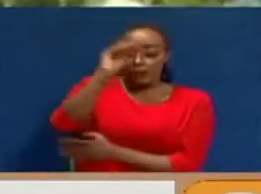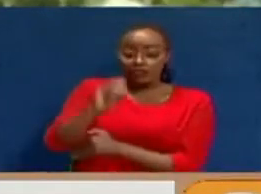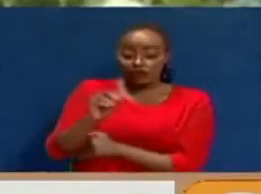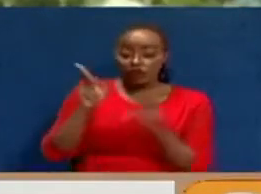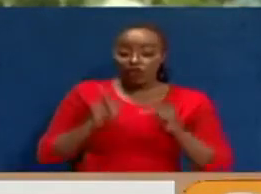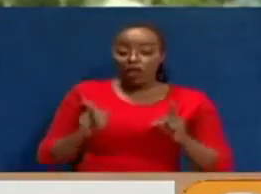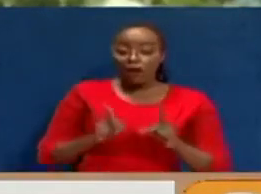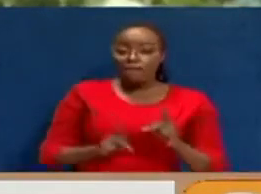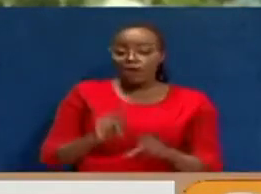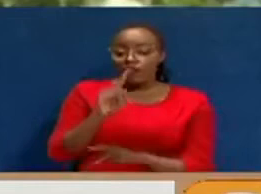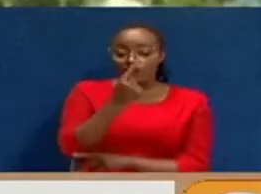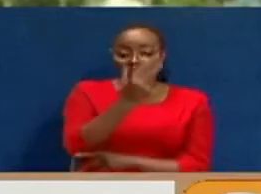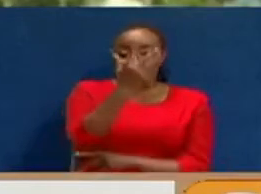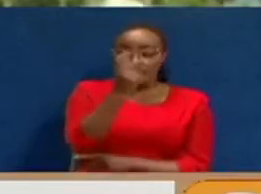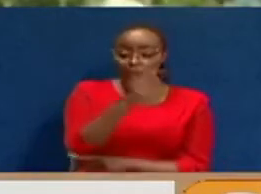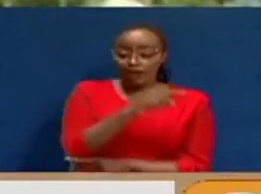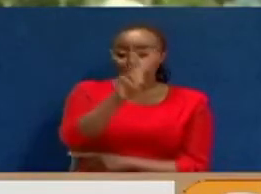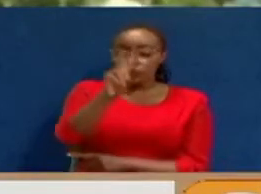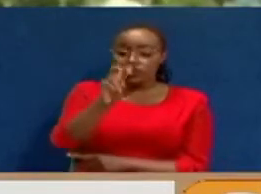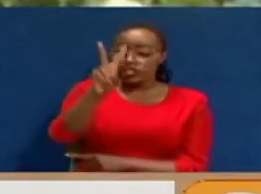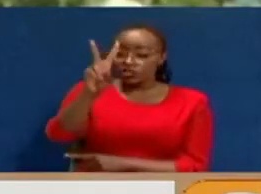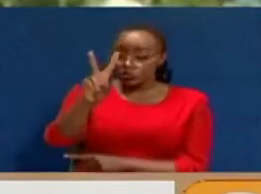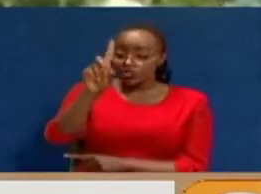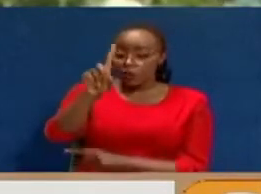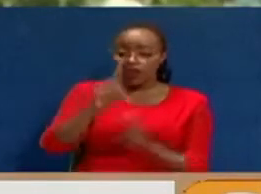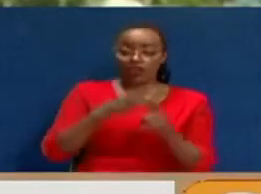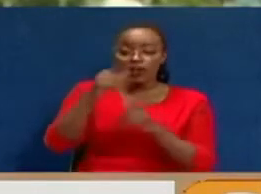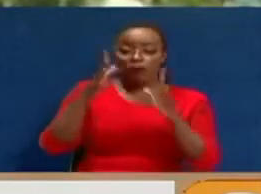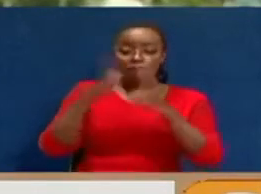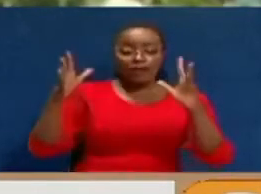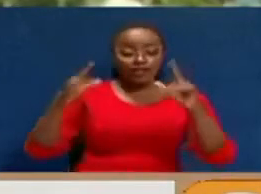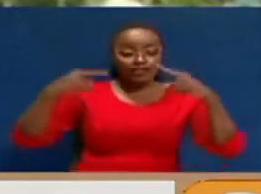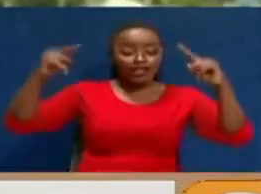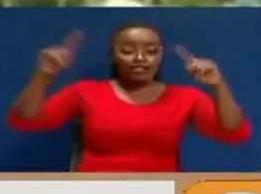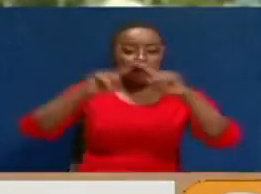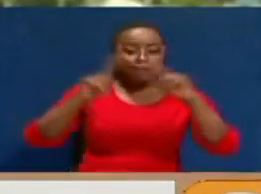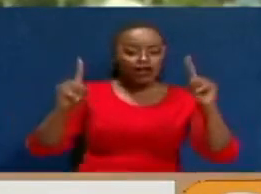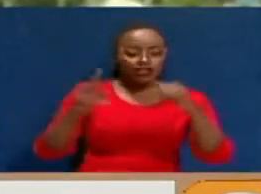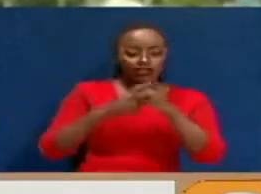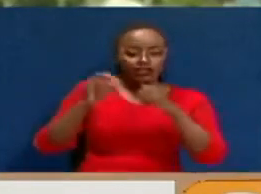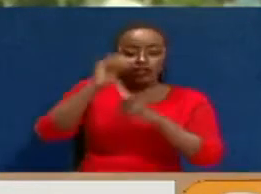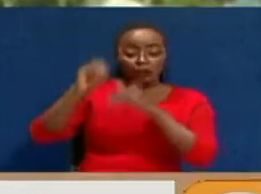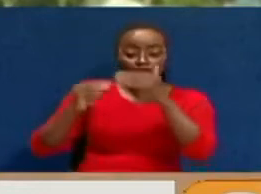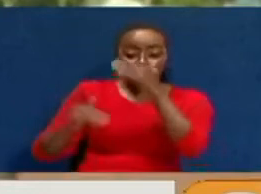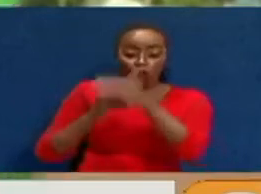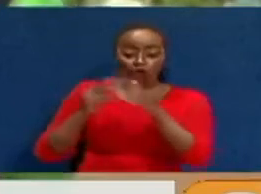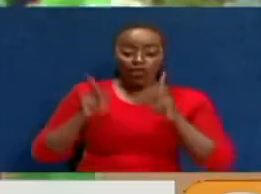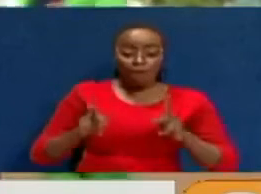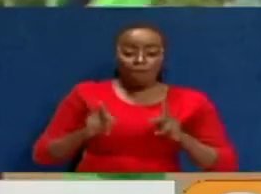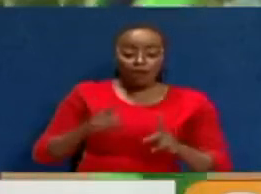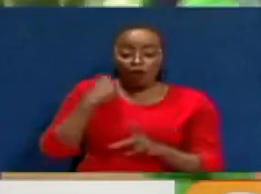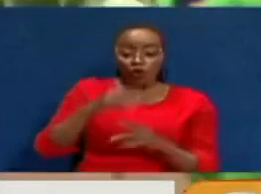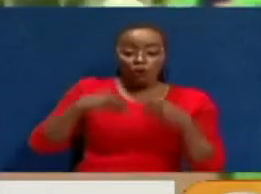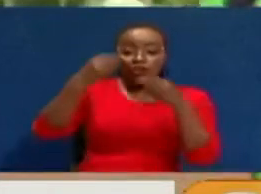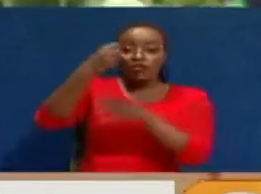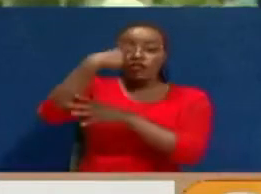30% of the population by the first quarter of 2021, this will be a great success. But for the 70% of the population that will not